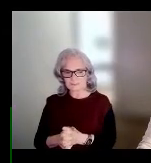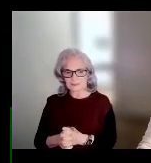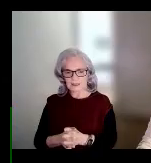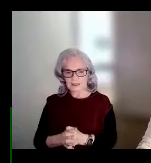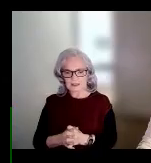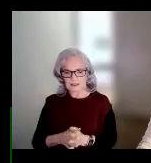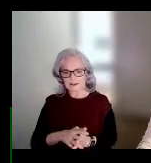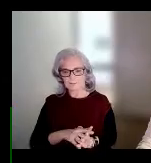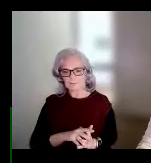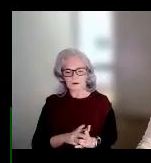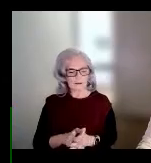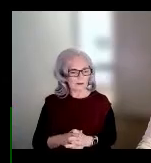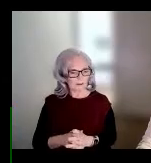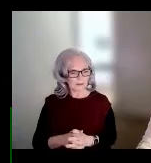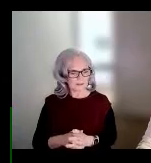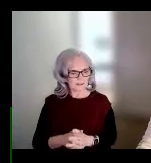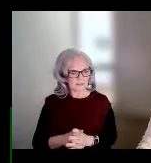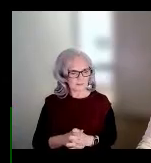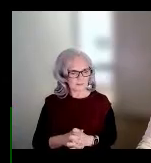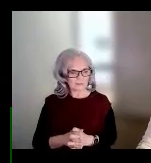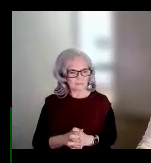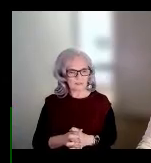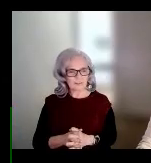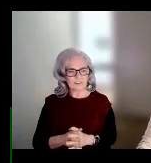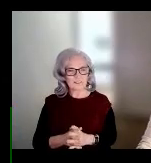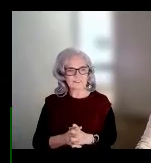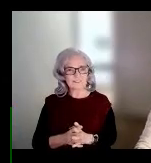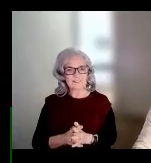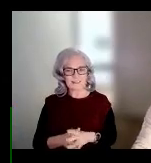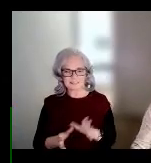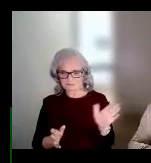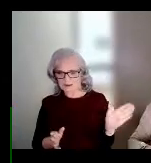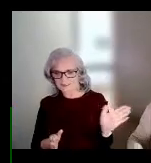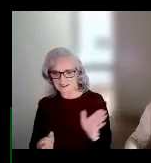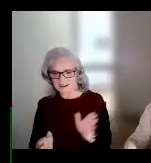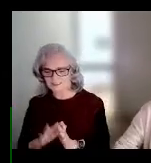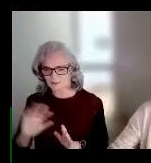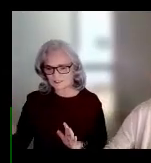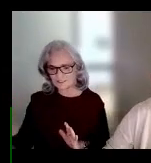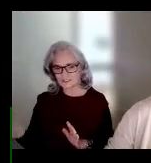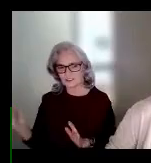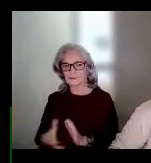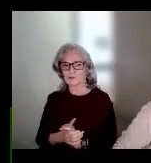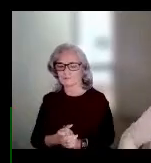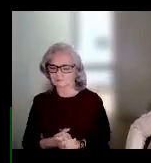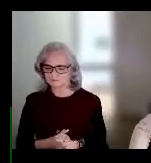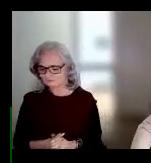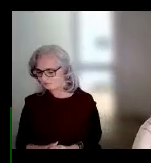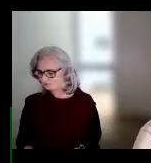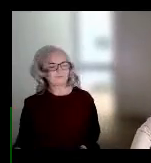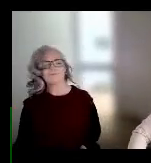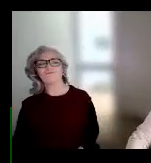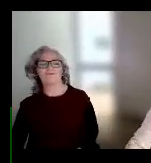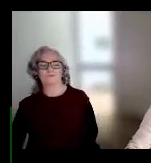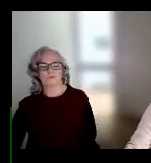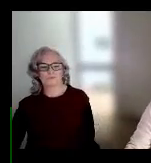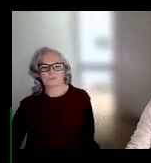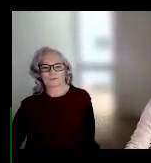NIV. Okay, we might go to the next one. So that's back to Karen. So that was decision support. Yeah,